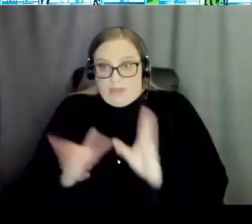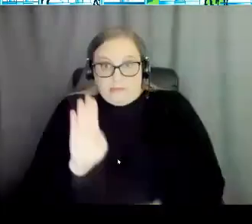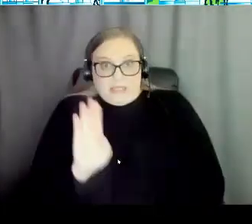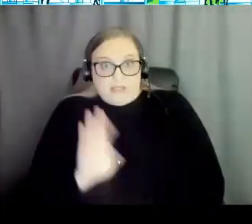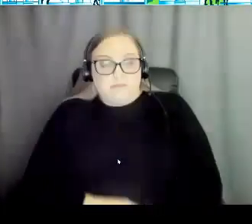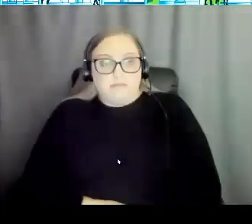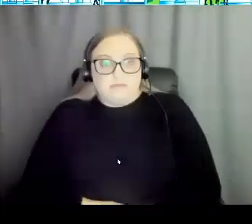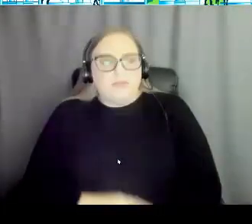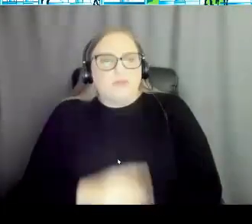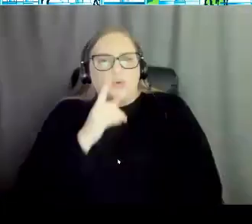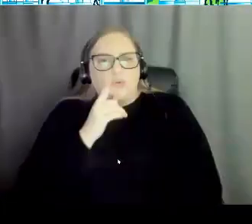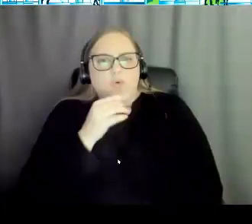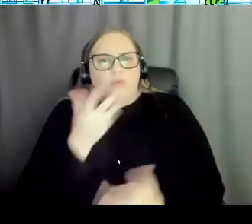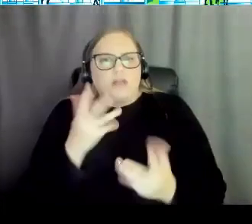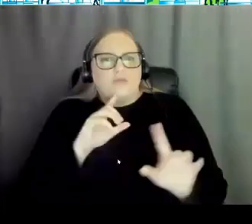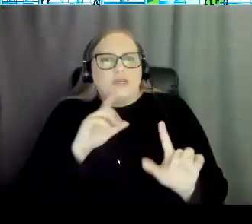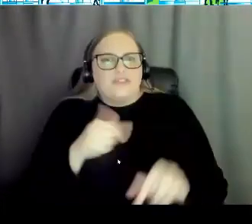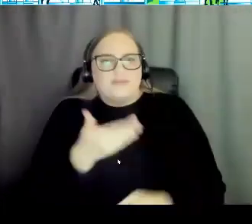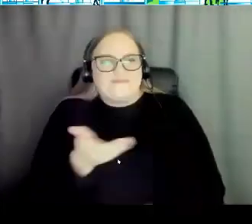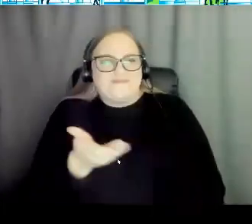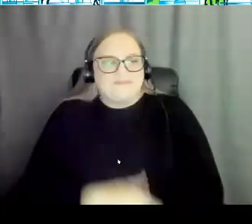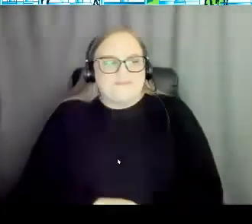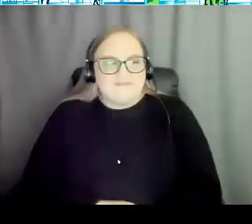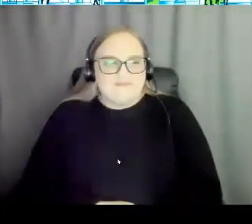So who would like to field that one?